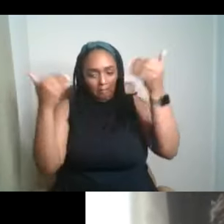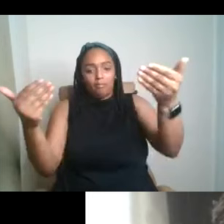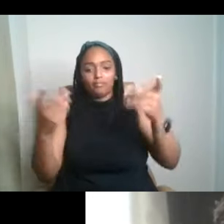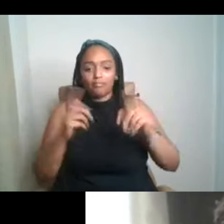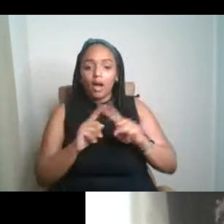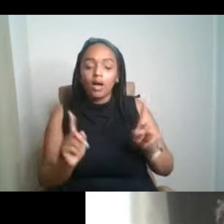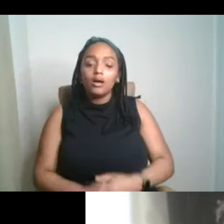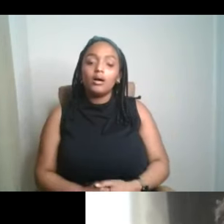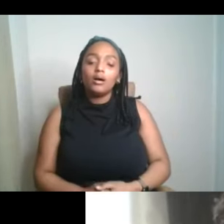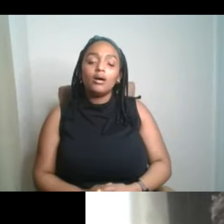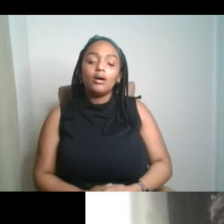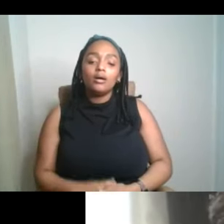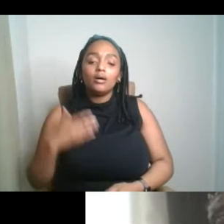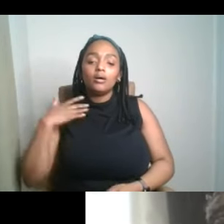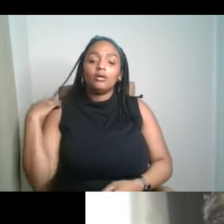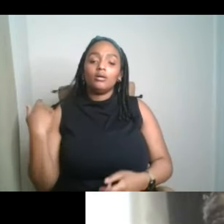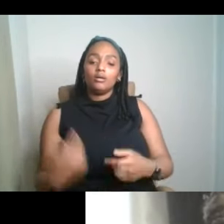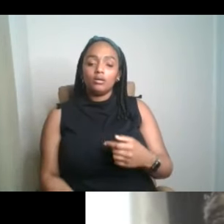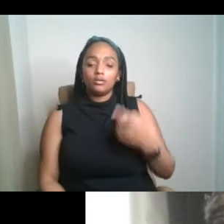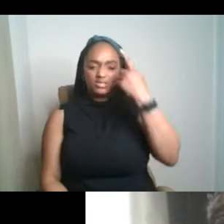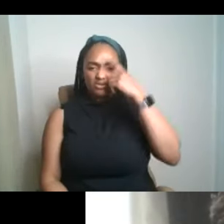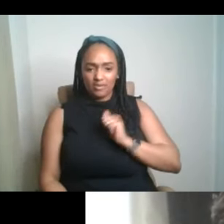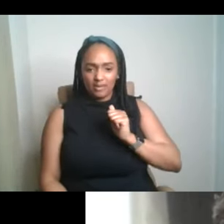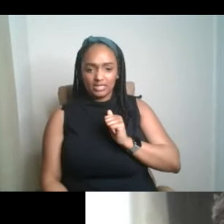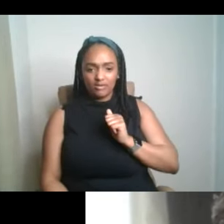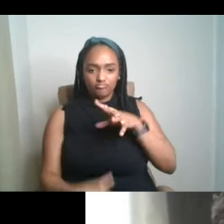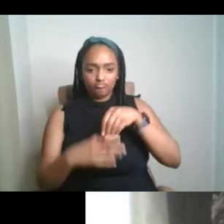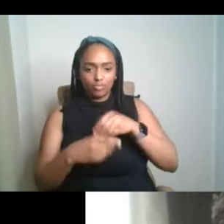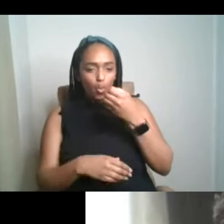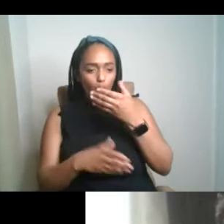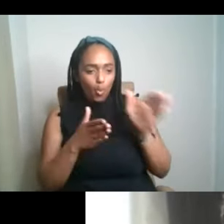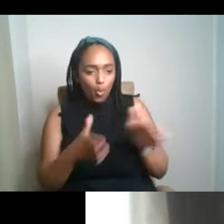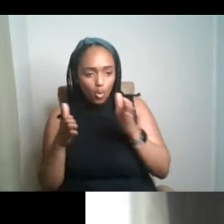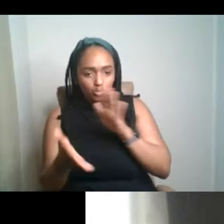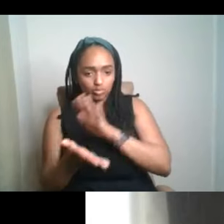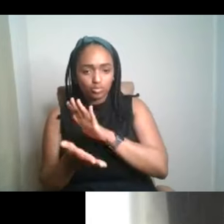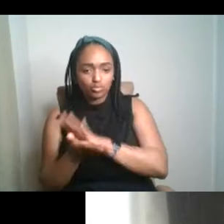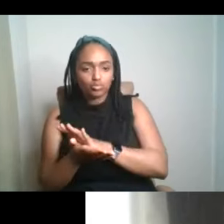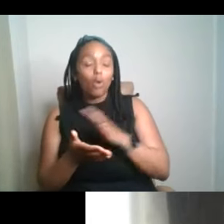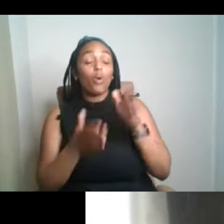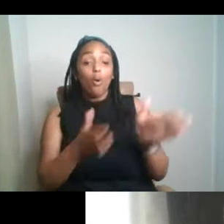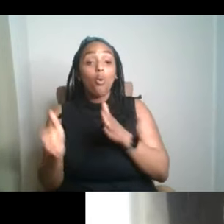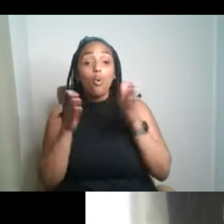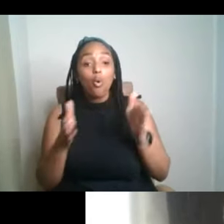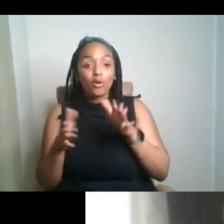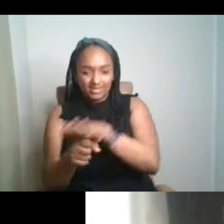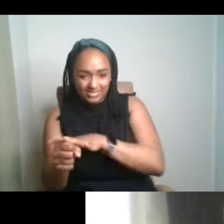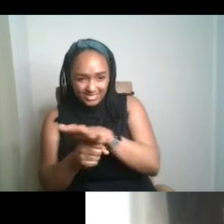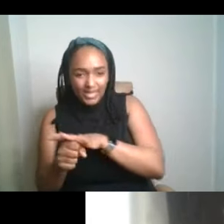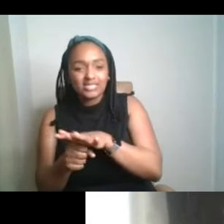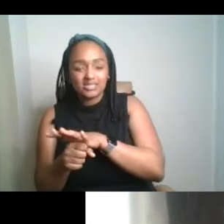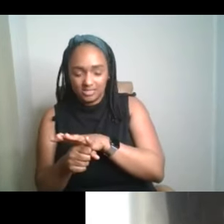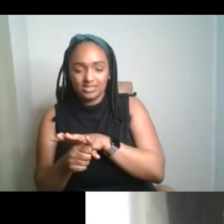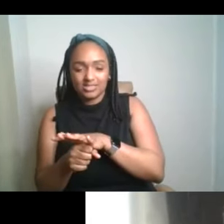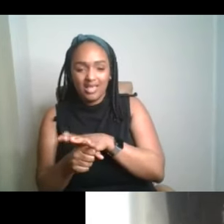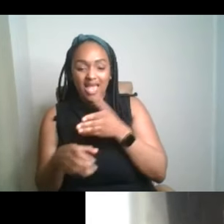I remember when I first like started getting to organizing space after the walkout, after PSU, I ended up basically